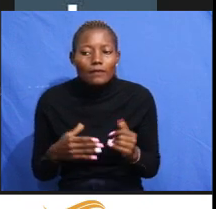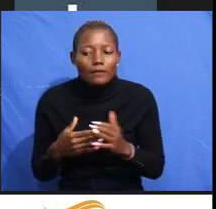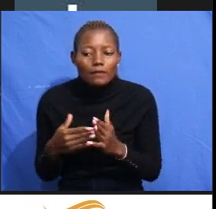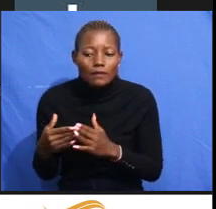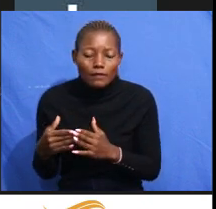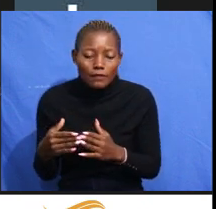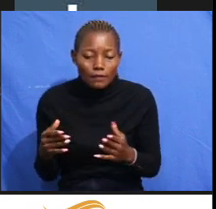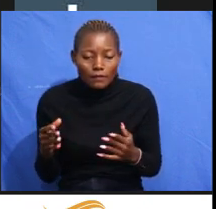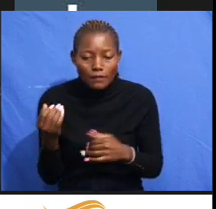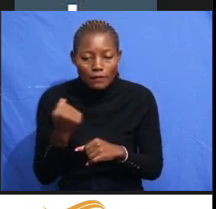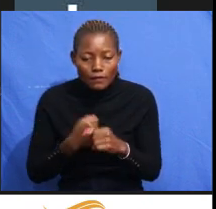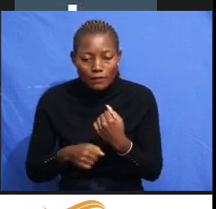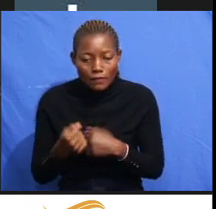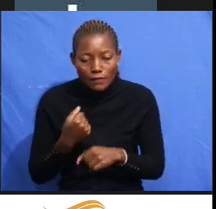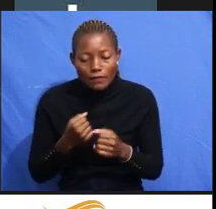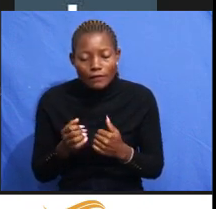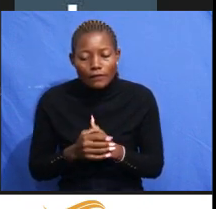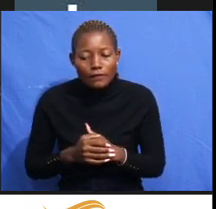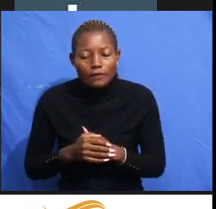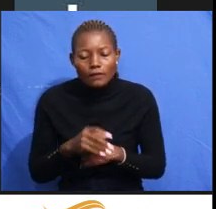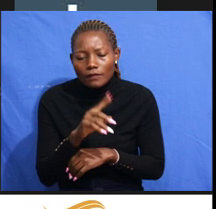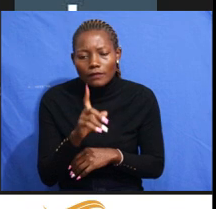that. So for me, I believe it's a question of just